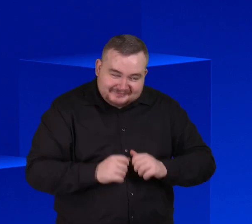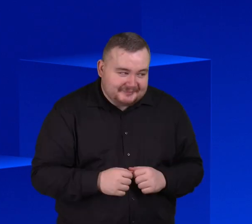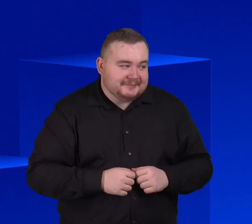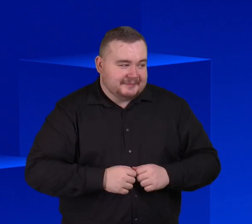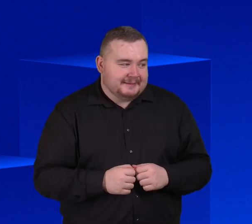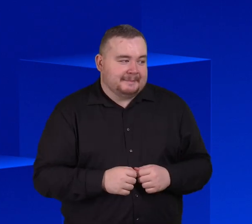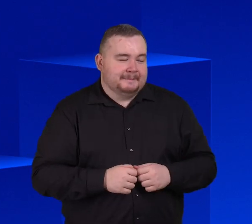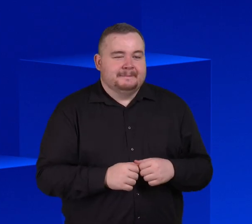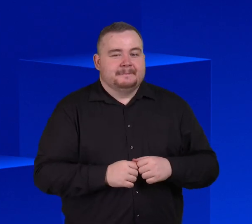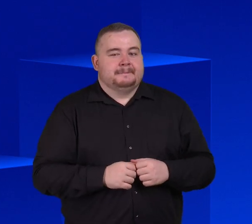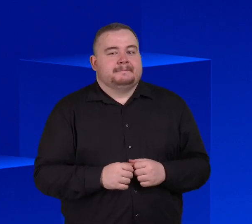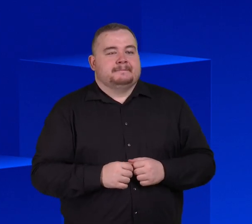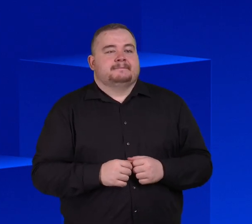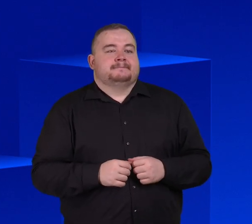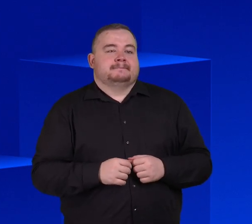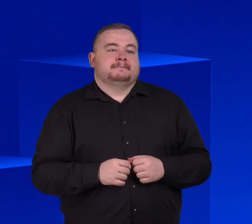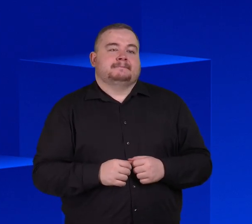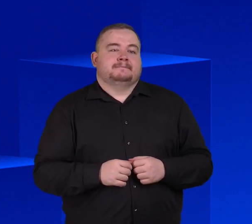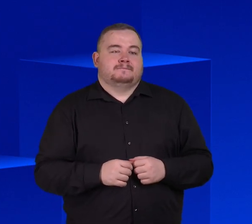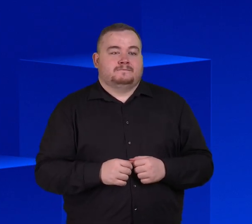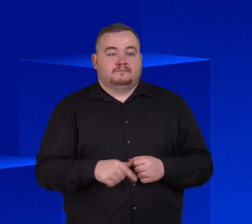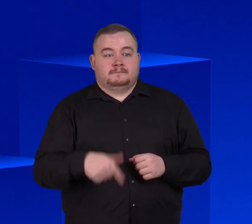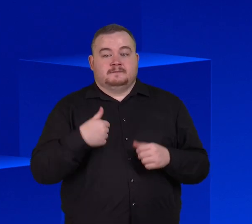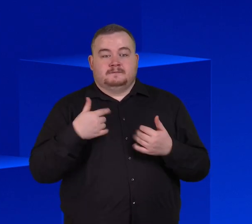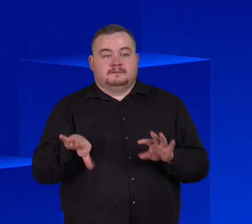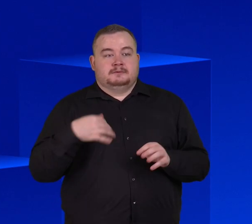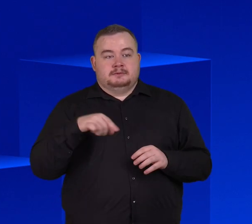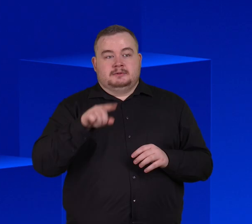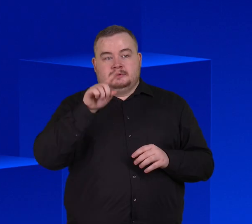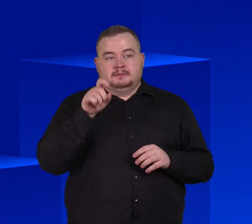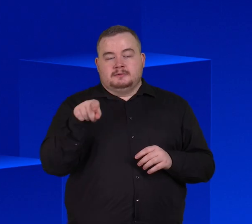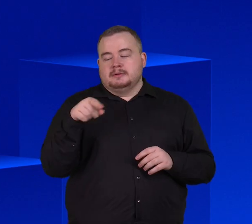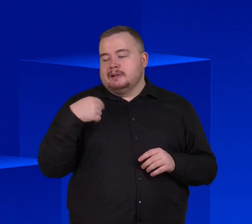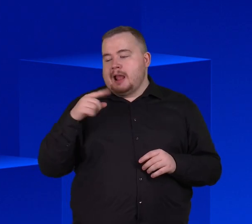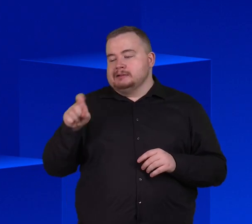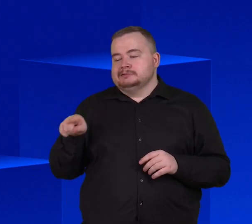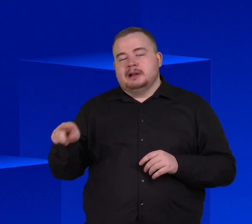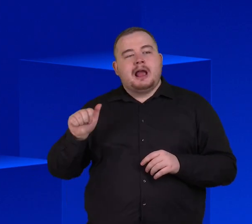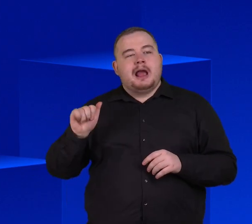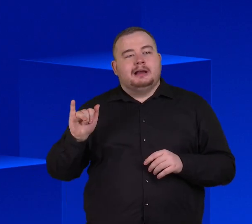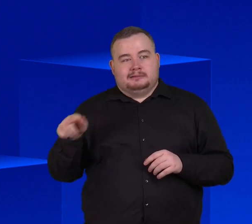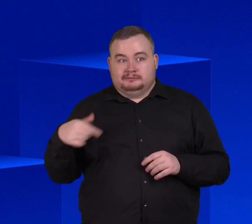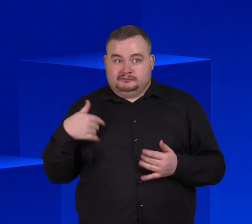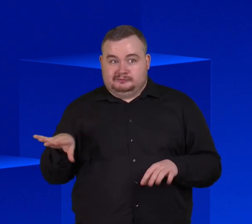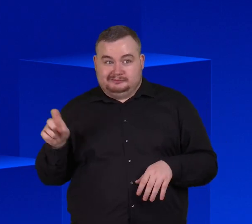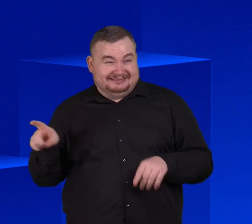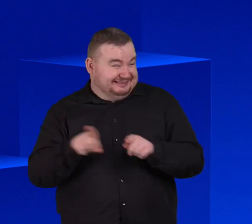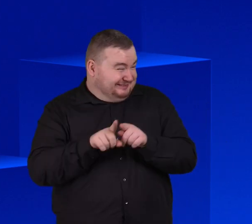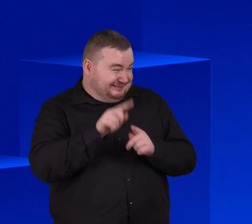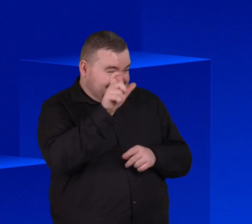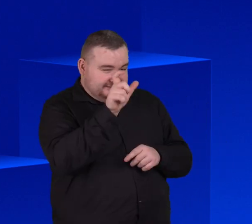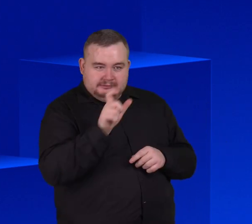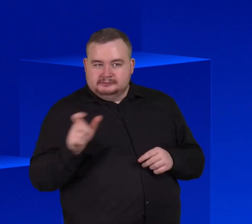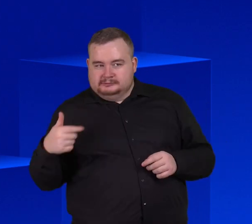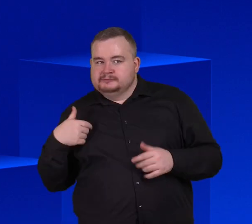AI, I address it by the AI, this question. And the answer was Michel